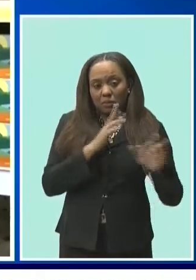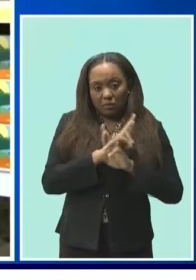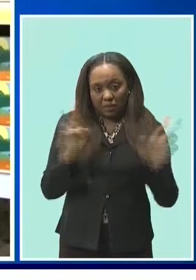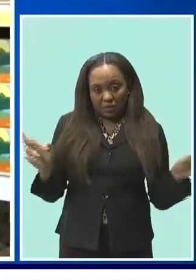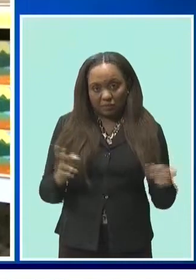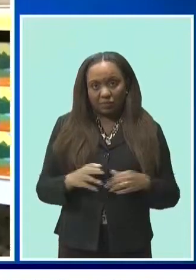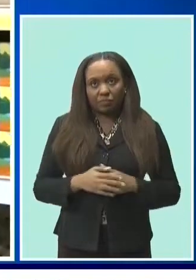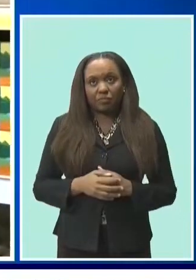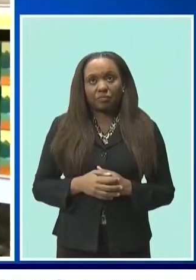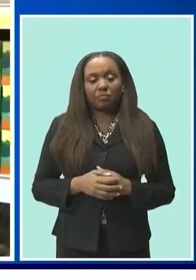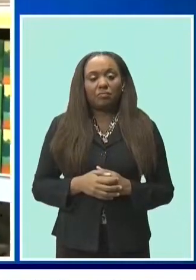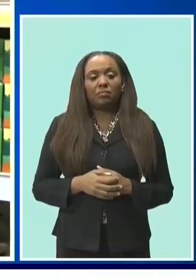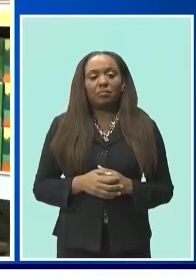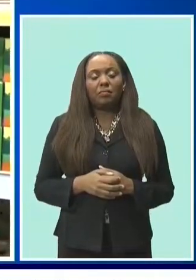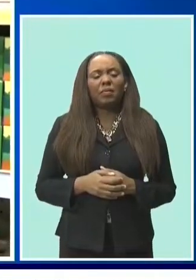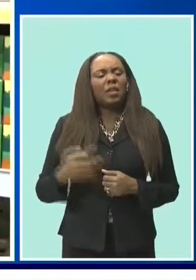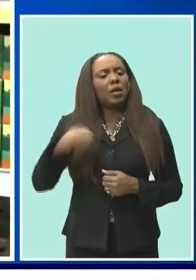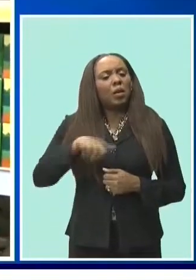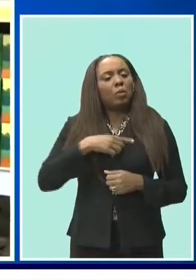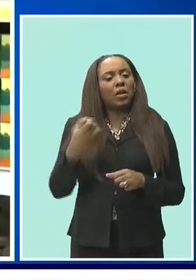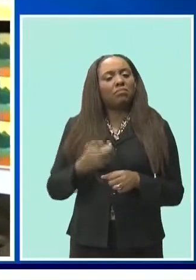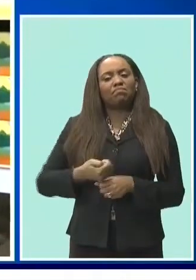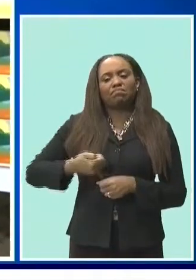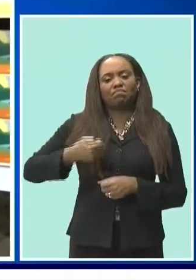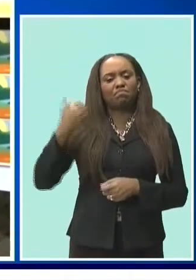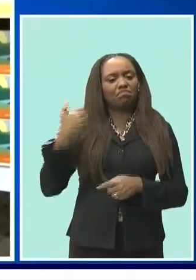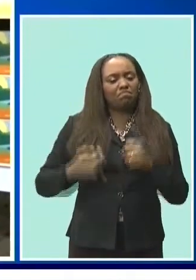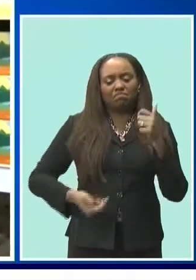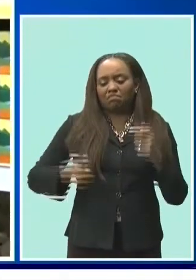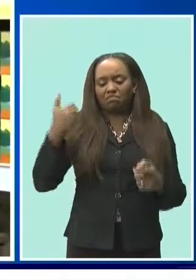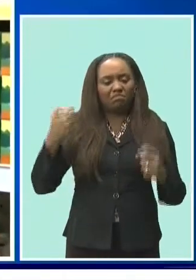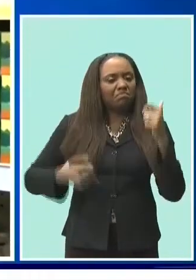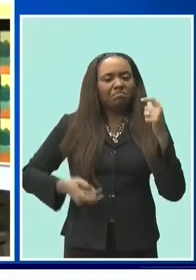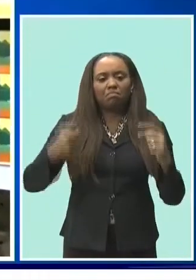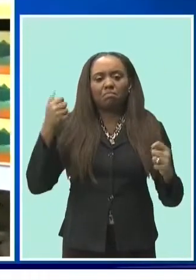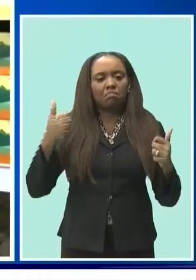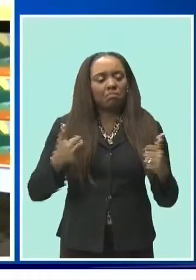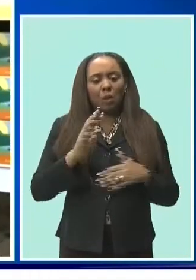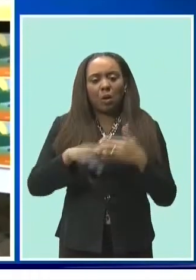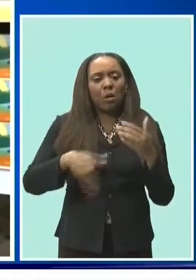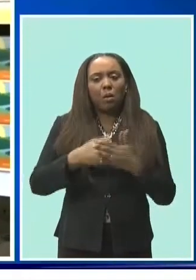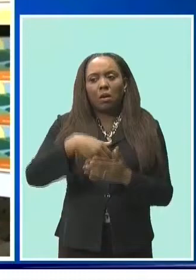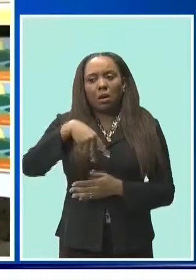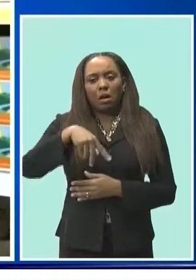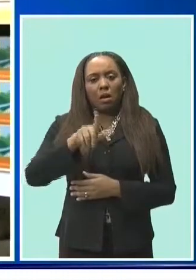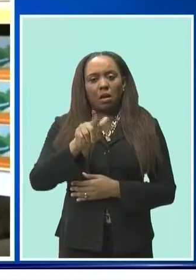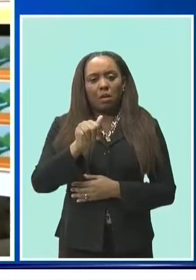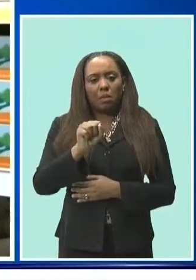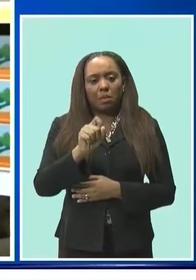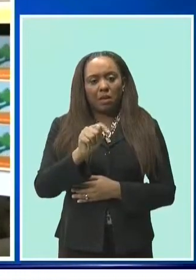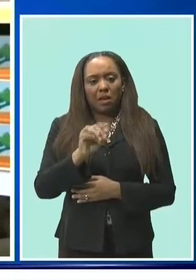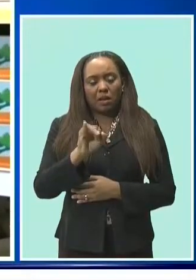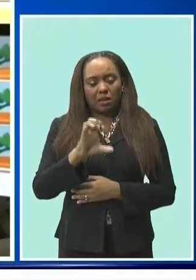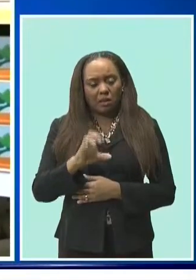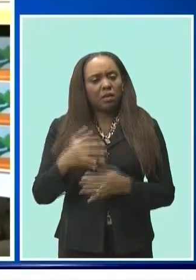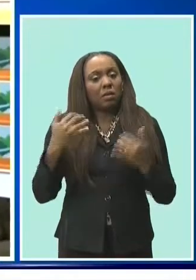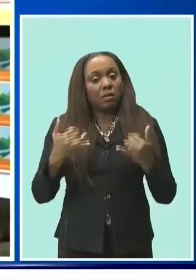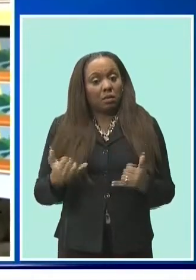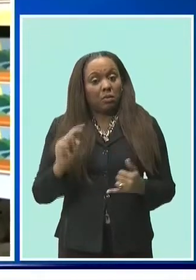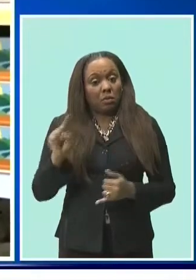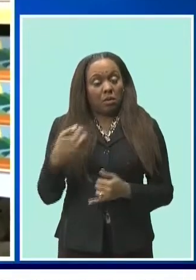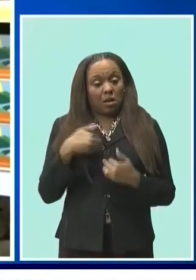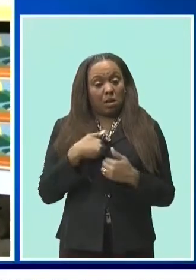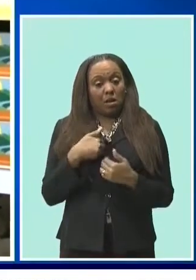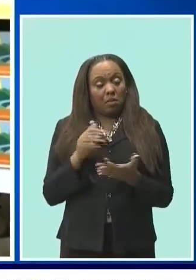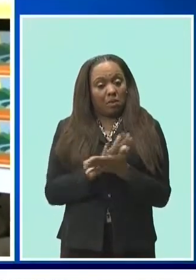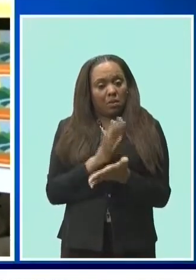We get rid of all the plasticware, and we have paperware. We only have like the plastic bags to use